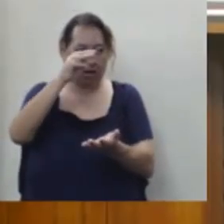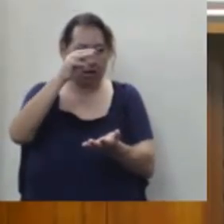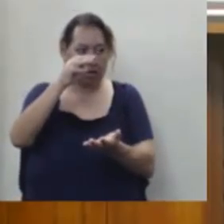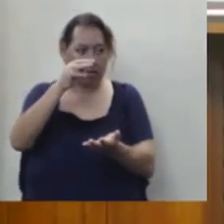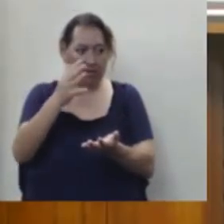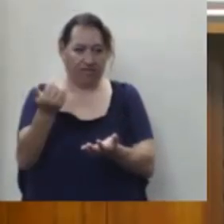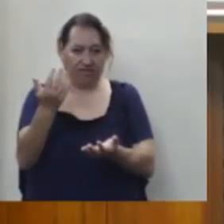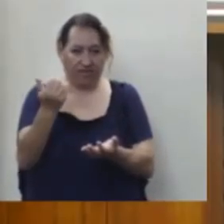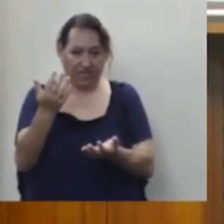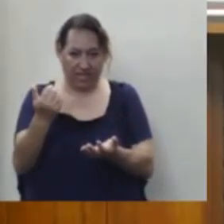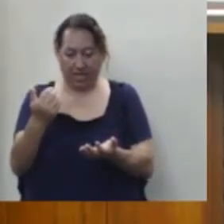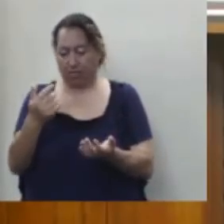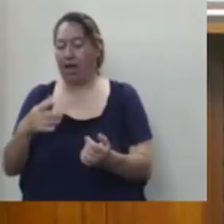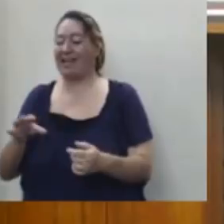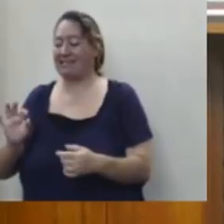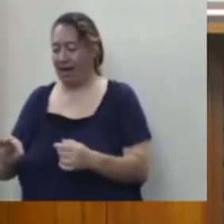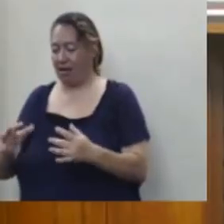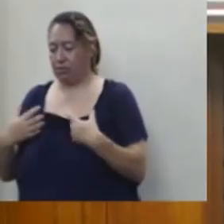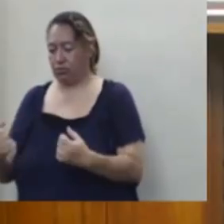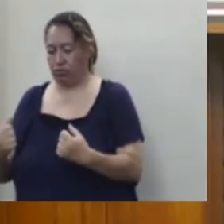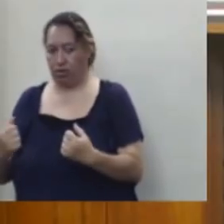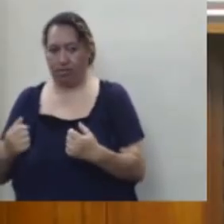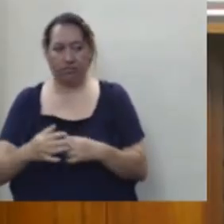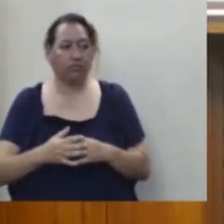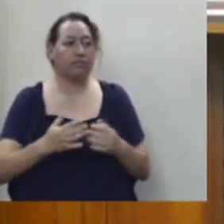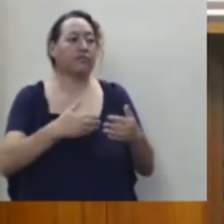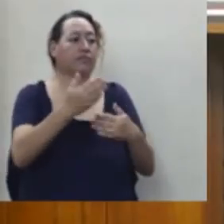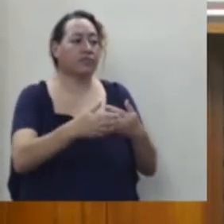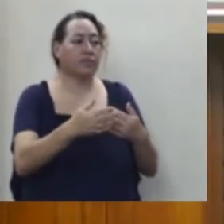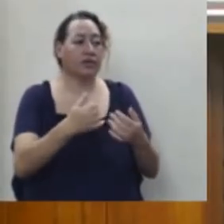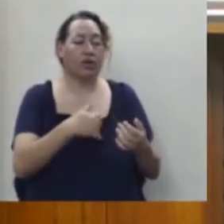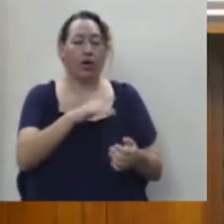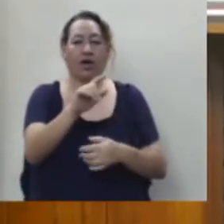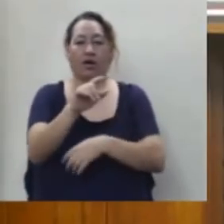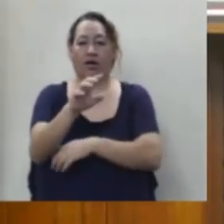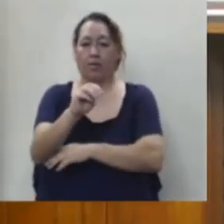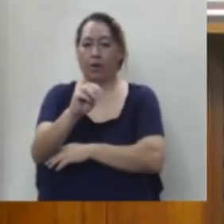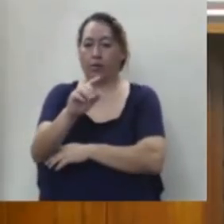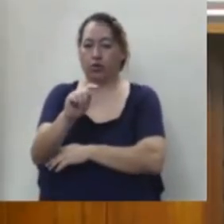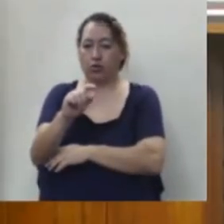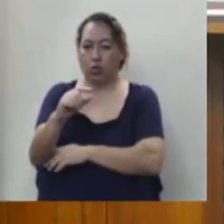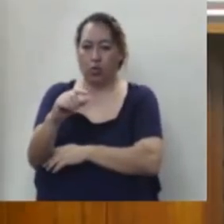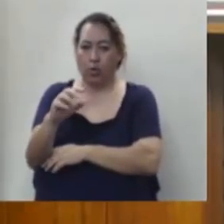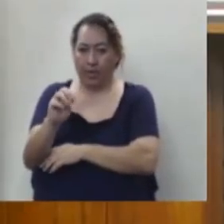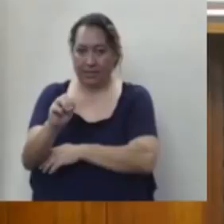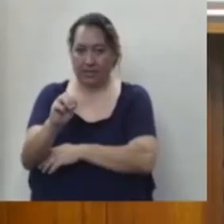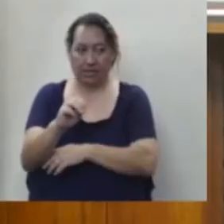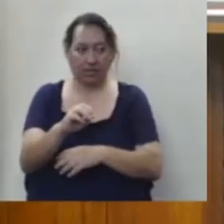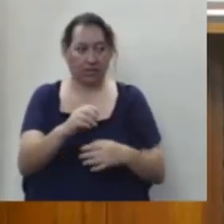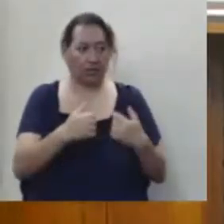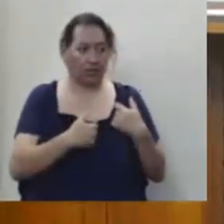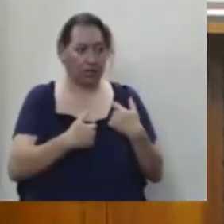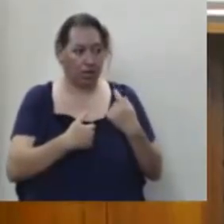9 have recovered. Next village, please. We have the Mongmong Toto Mighty. Cases of 1 has